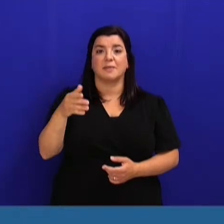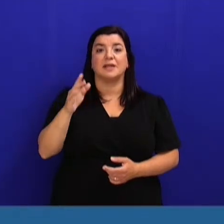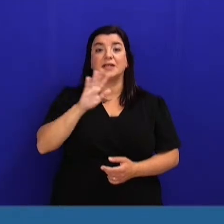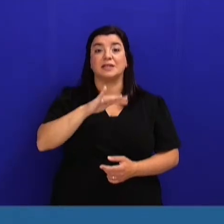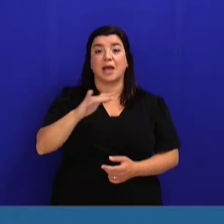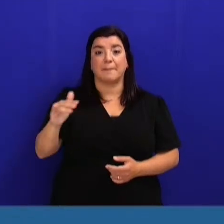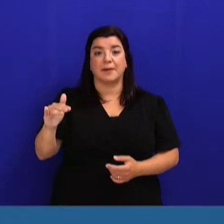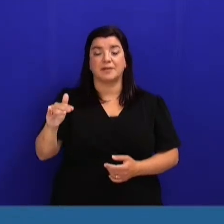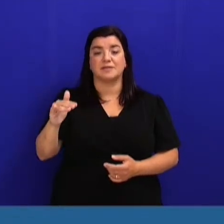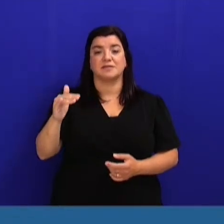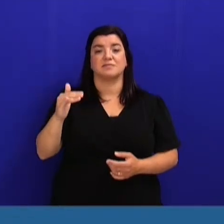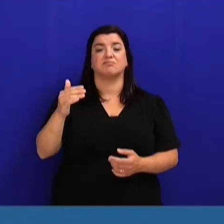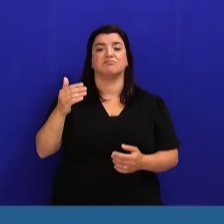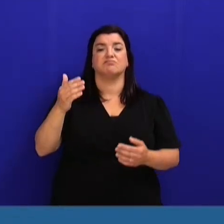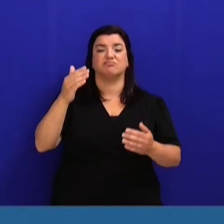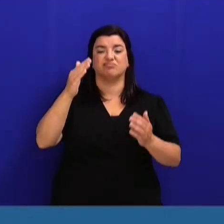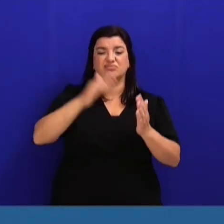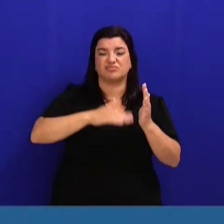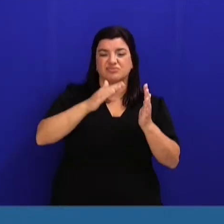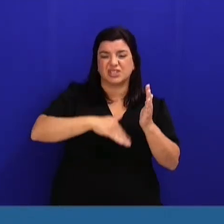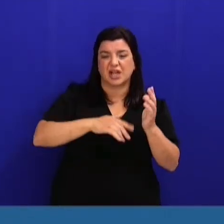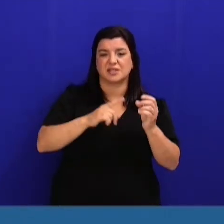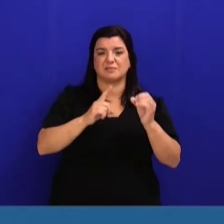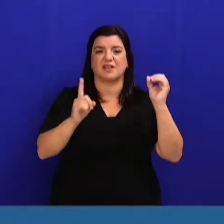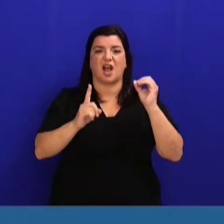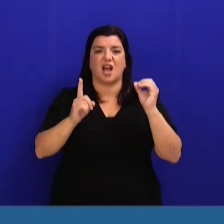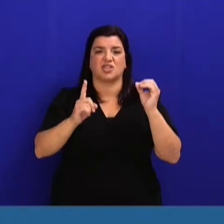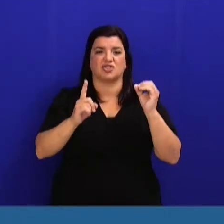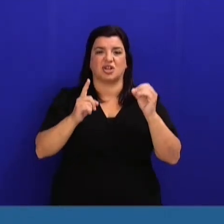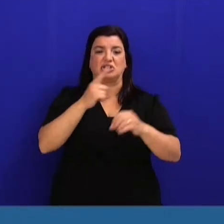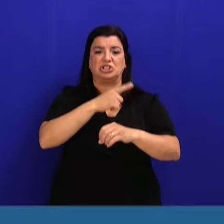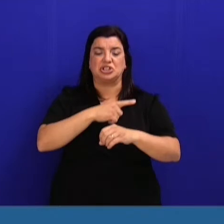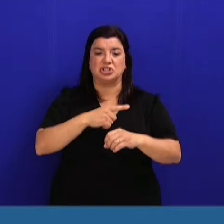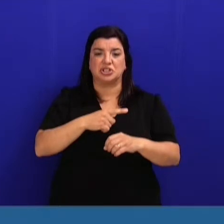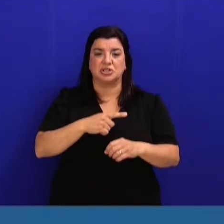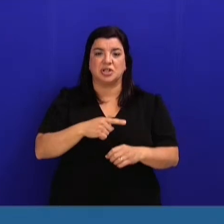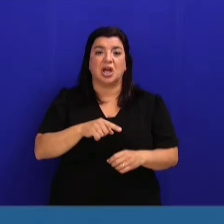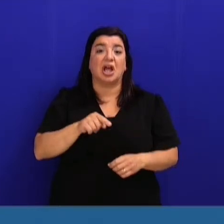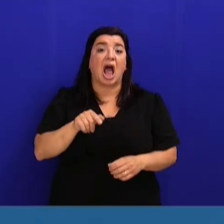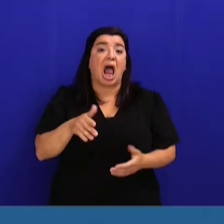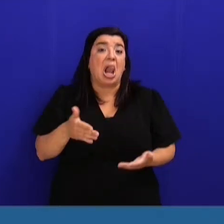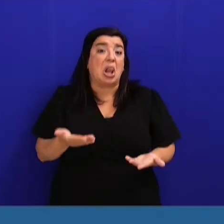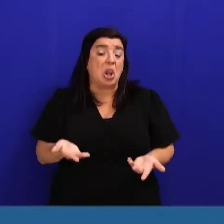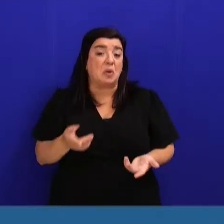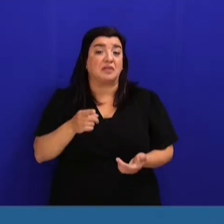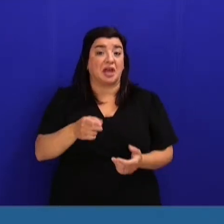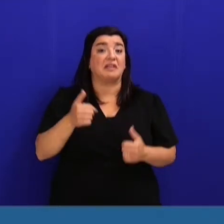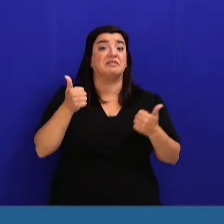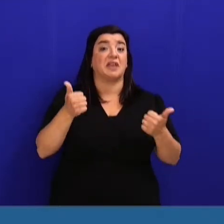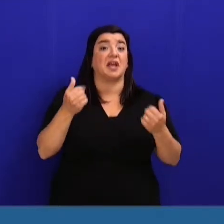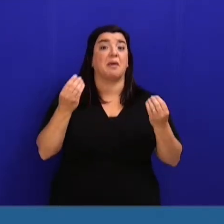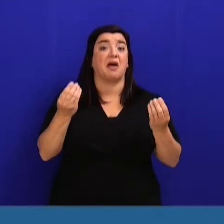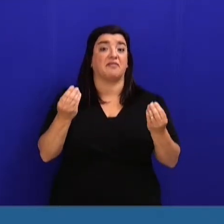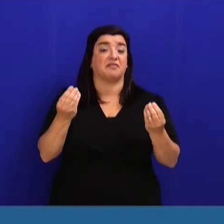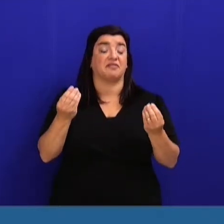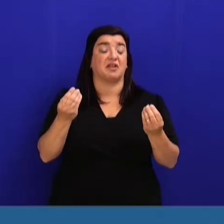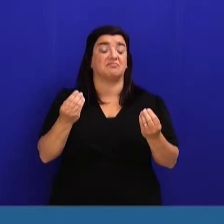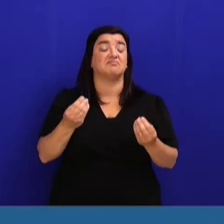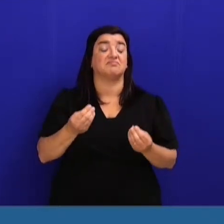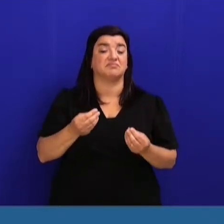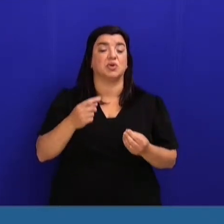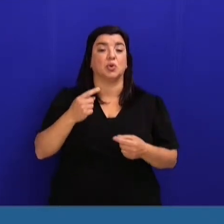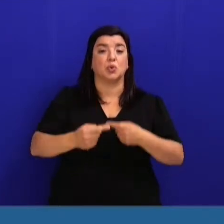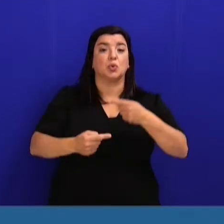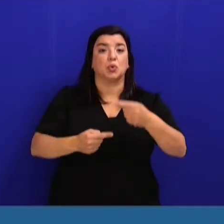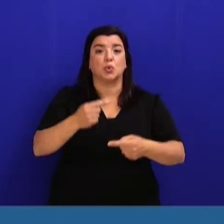inqas ta' minn 10 cases kull ġimgħa jiġifieri u allura dan huwa tajjeb ħafna ta' kuljum qegħdin